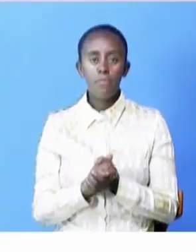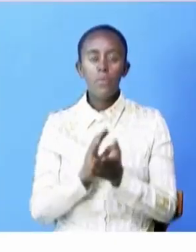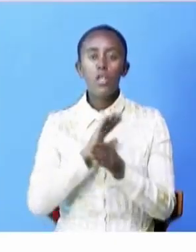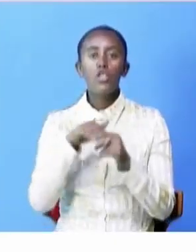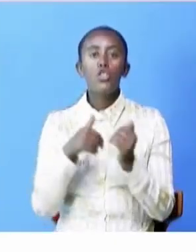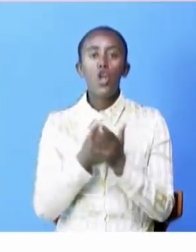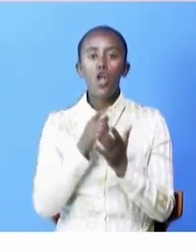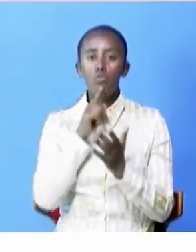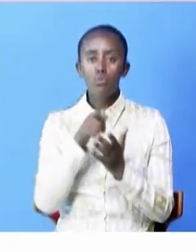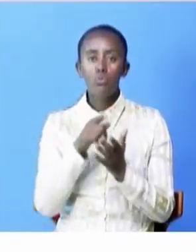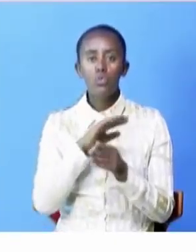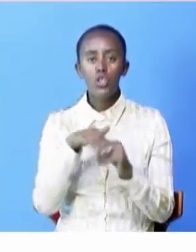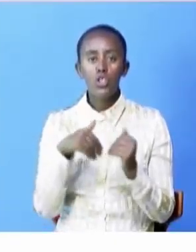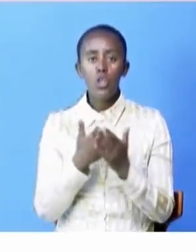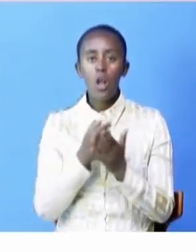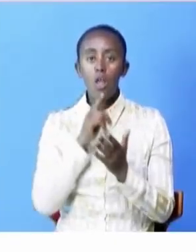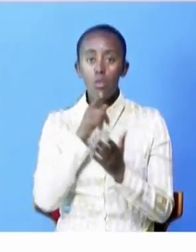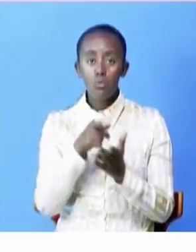general truths